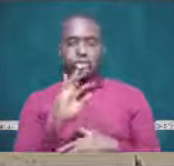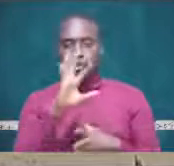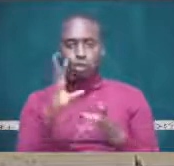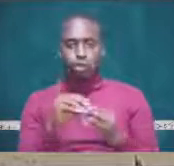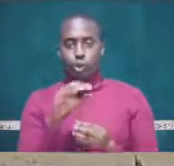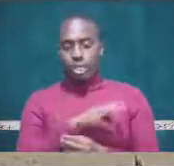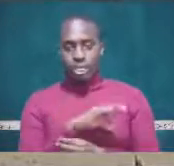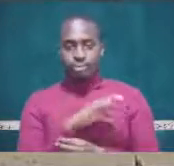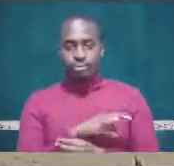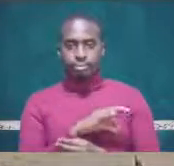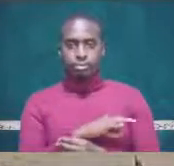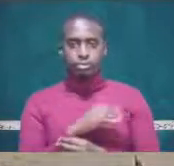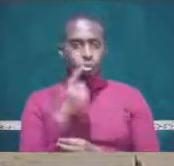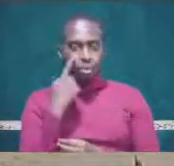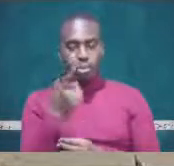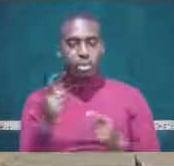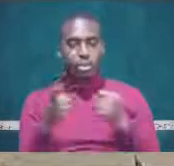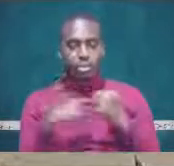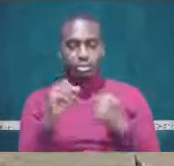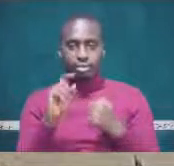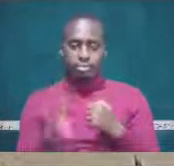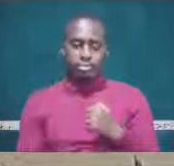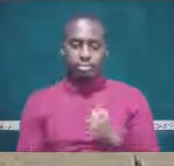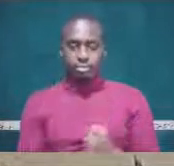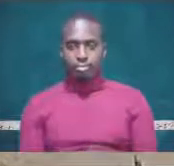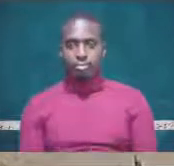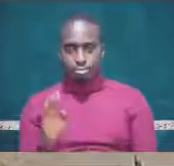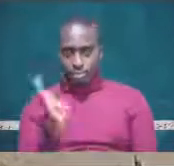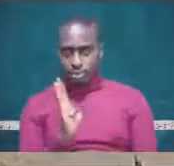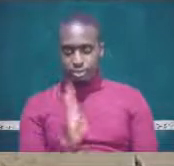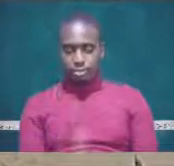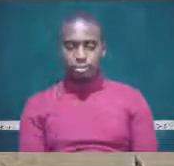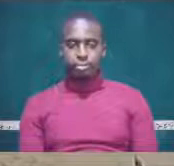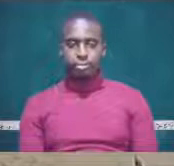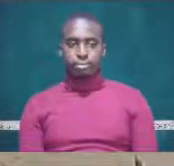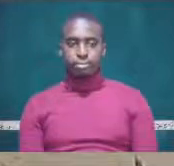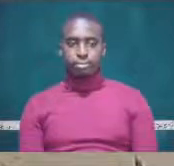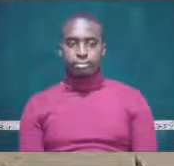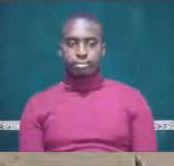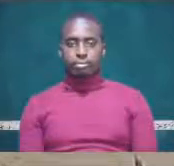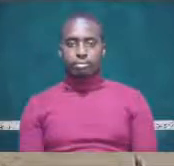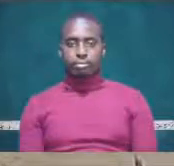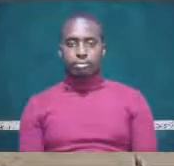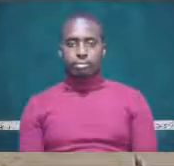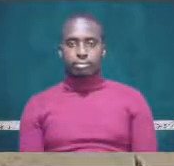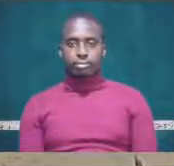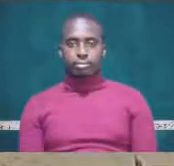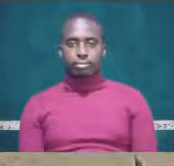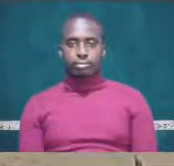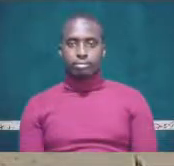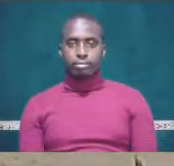the total income, which is 60,000 billion. Divided by 60,000